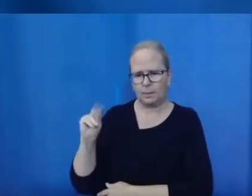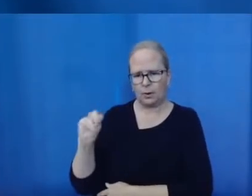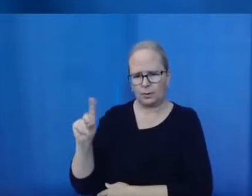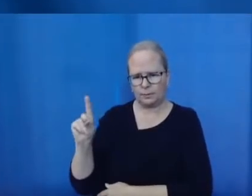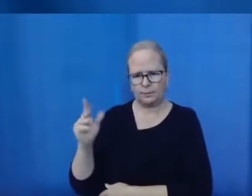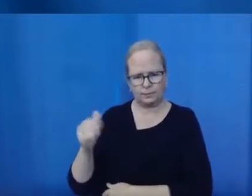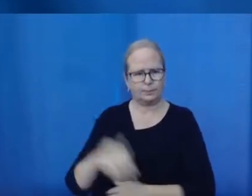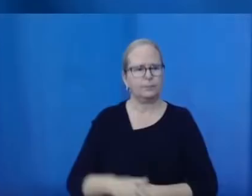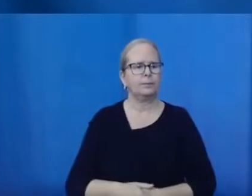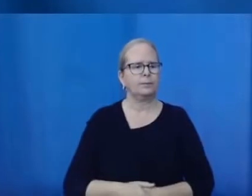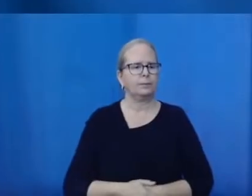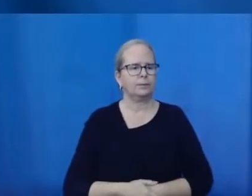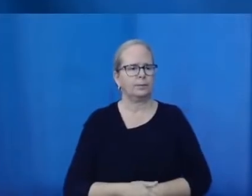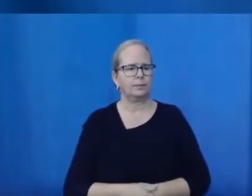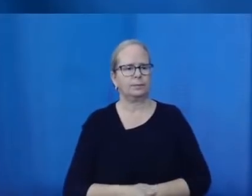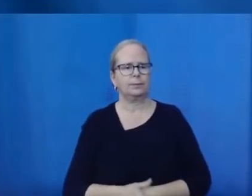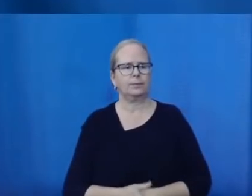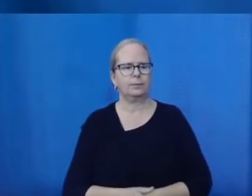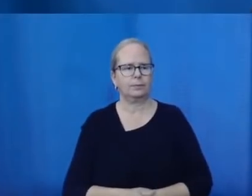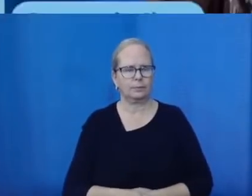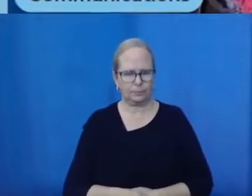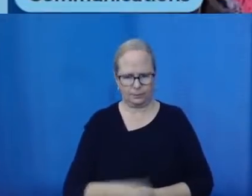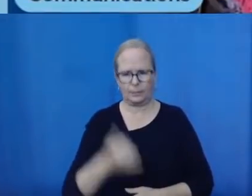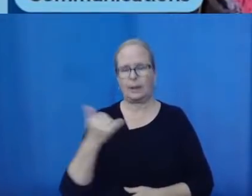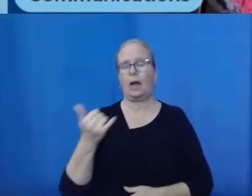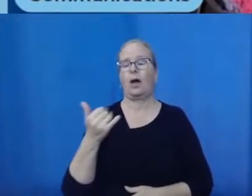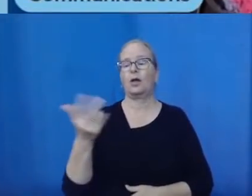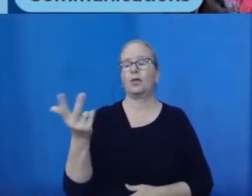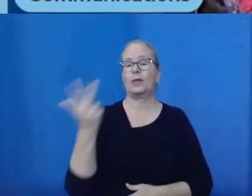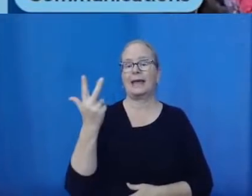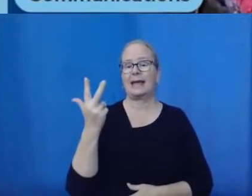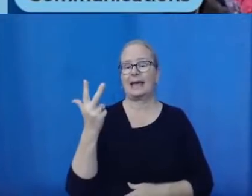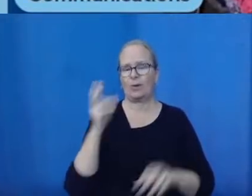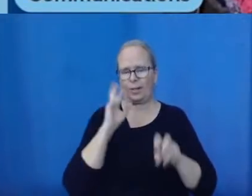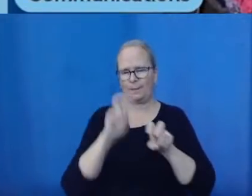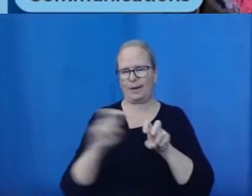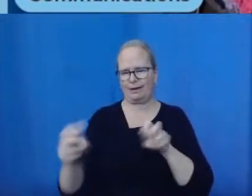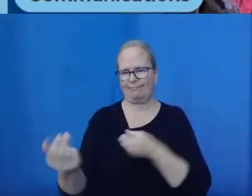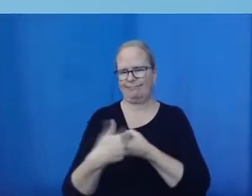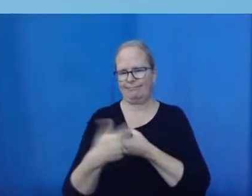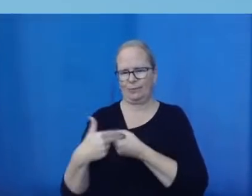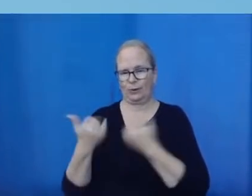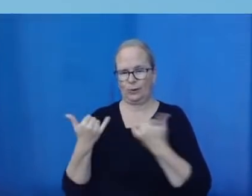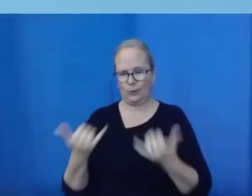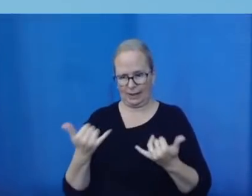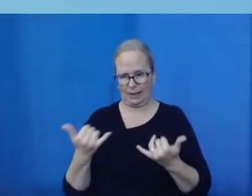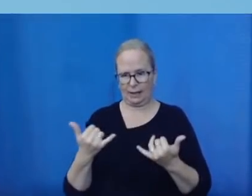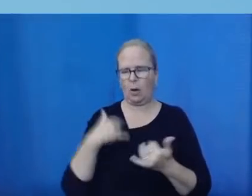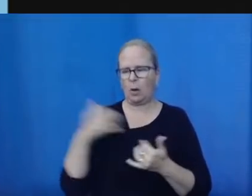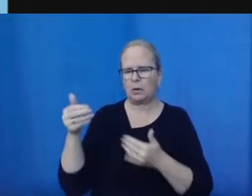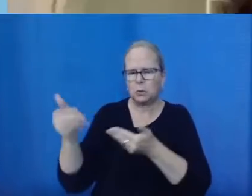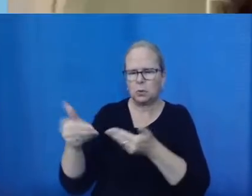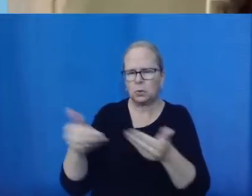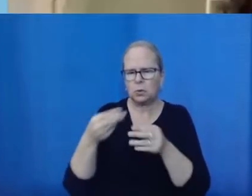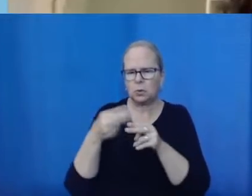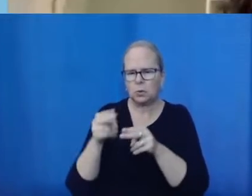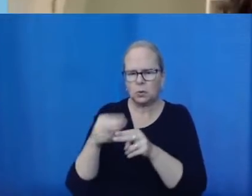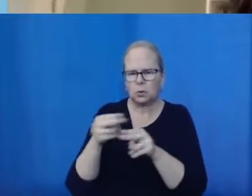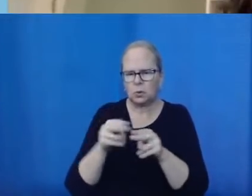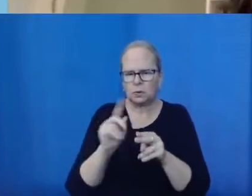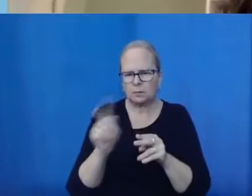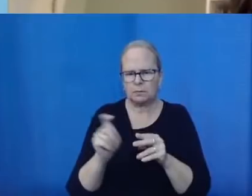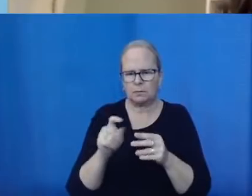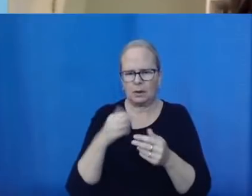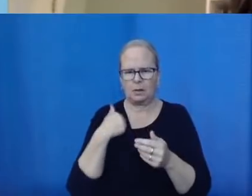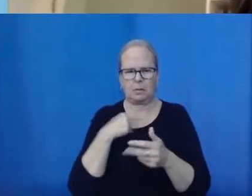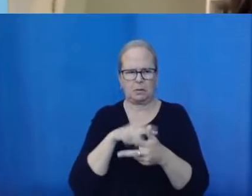in case any of you at home have any specific questions that you would like to throw into whatever chat